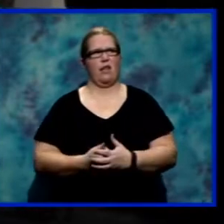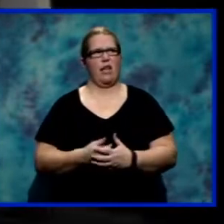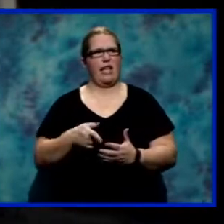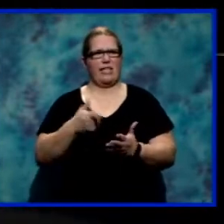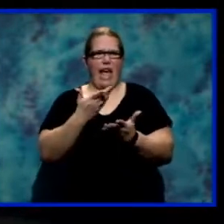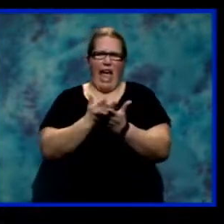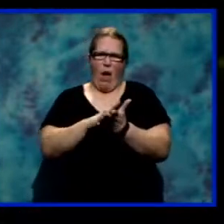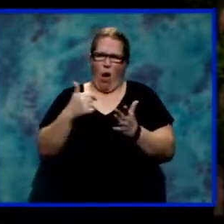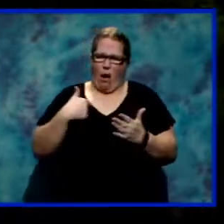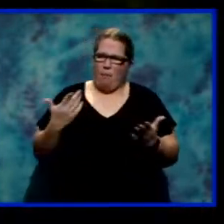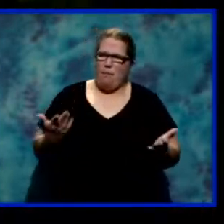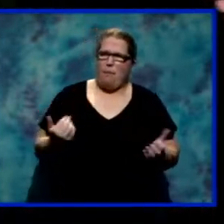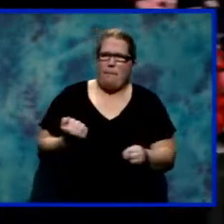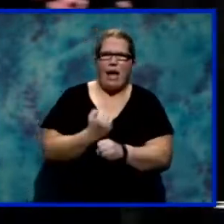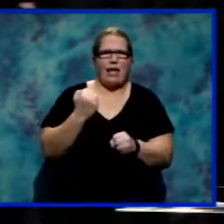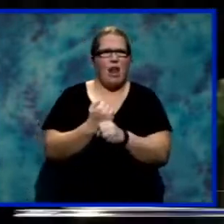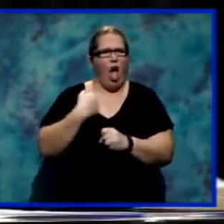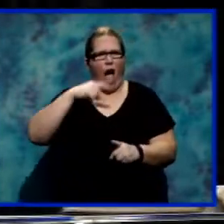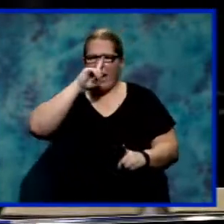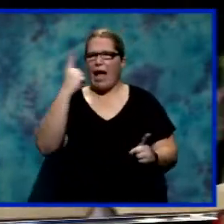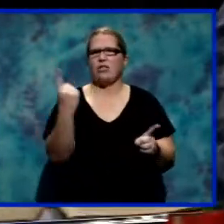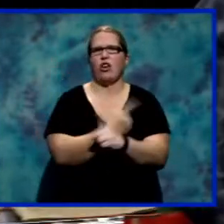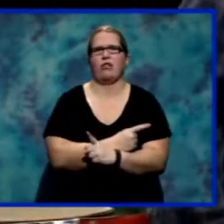I'm created, I can't change.